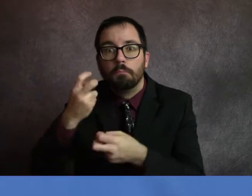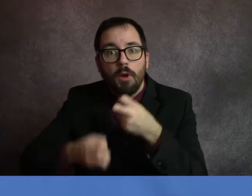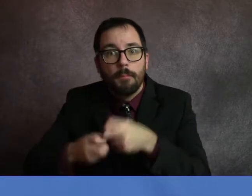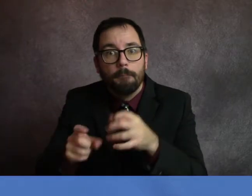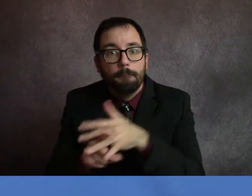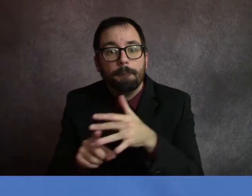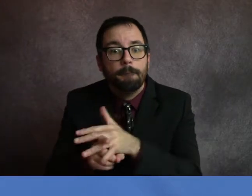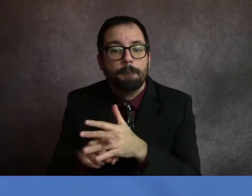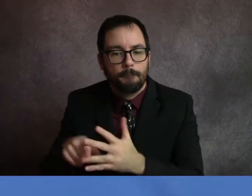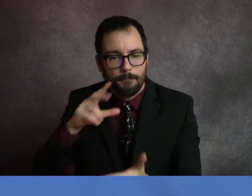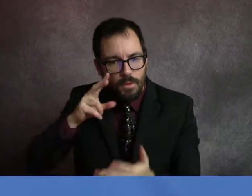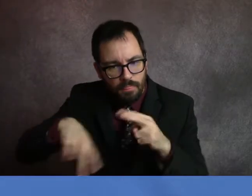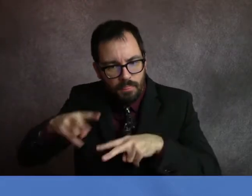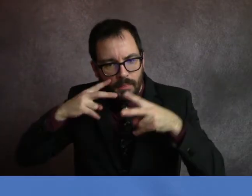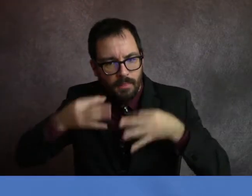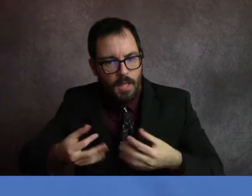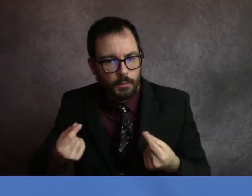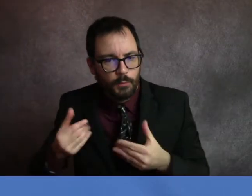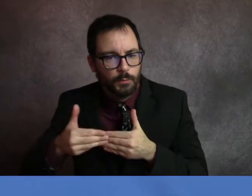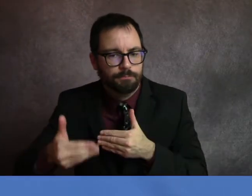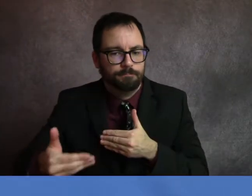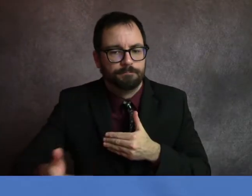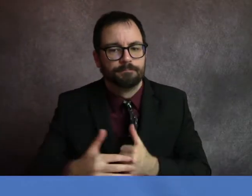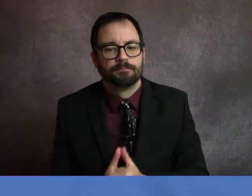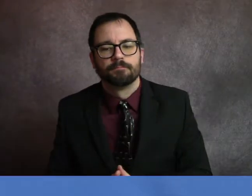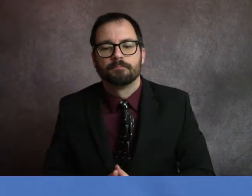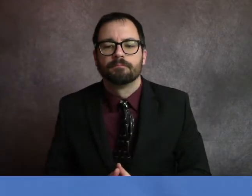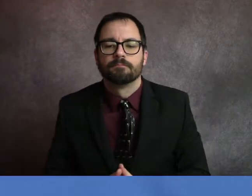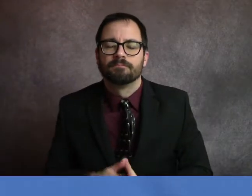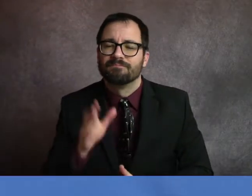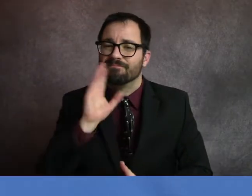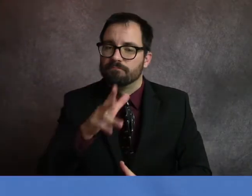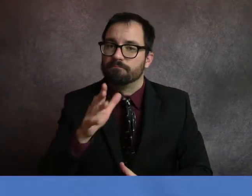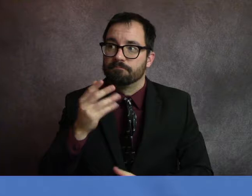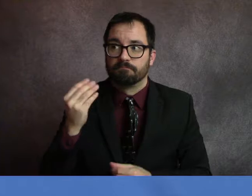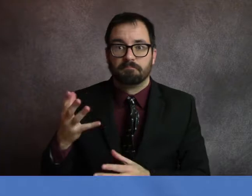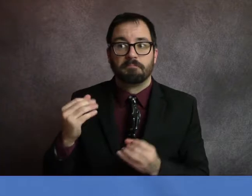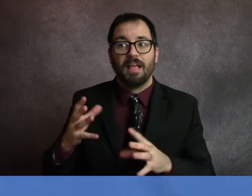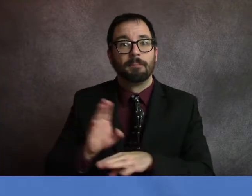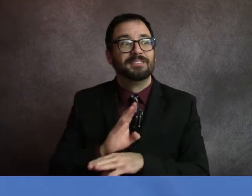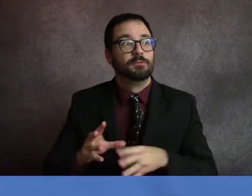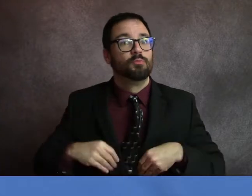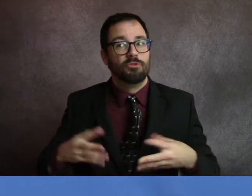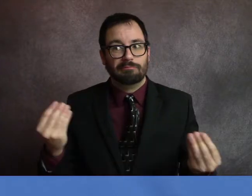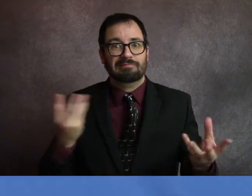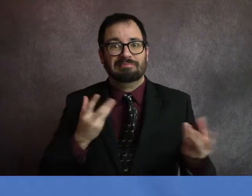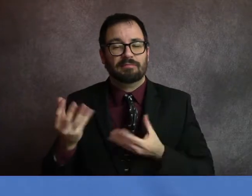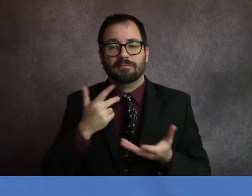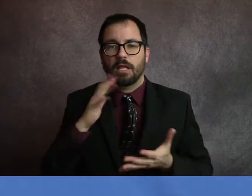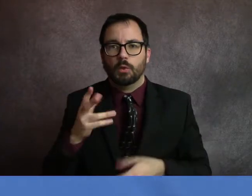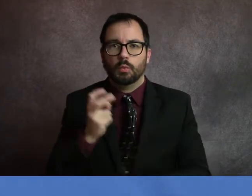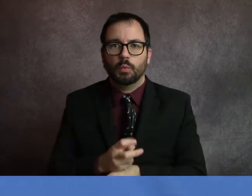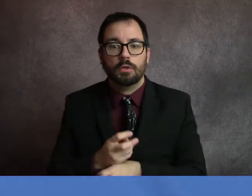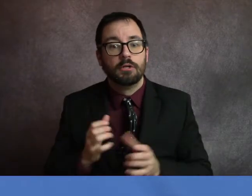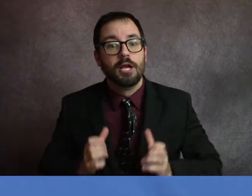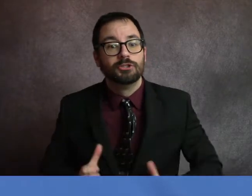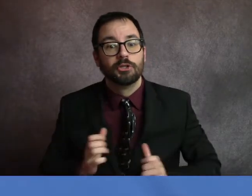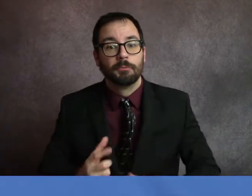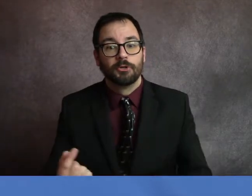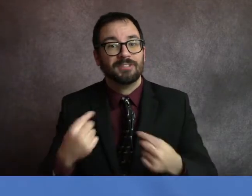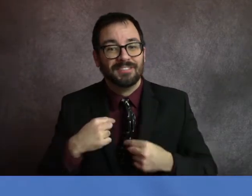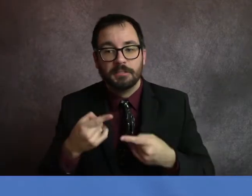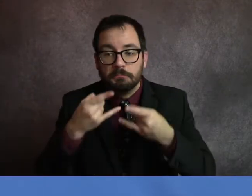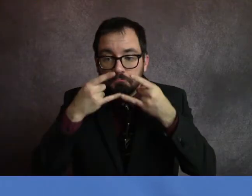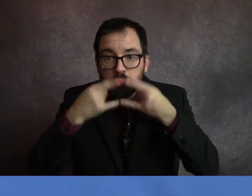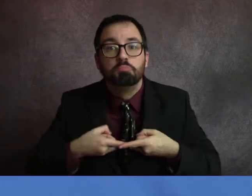hear from owners that it can be difficult to please customers who keep their masks off or ignore distancing guidelines. So I ask you, if you dine